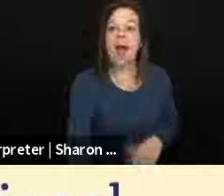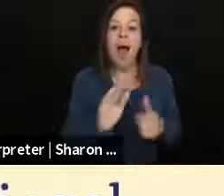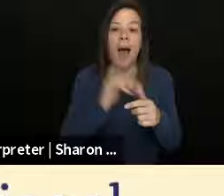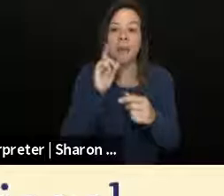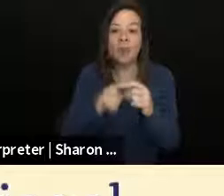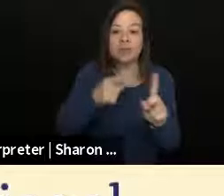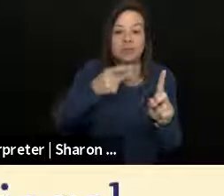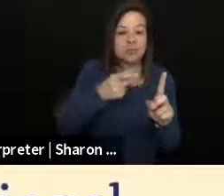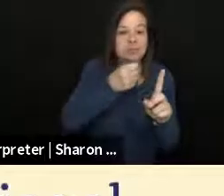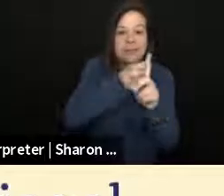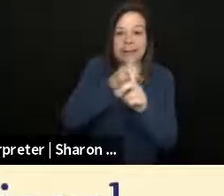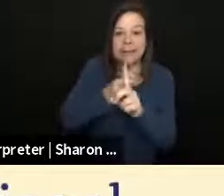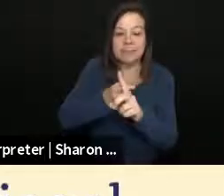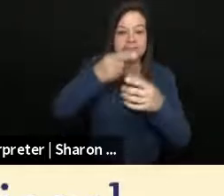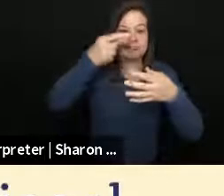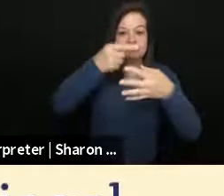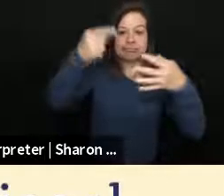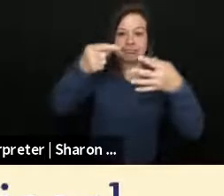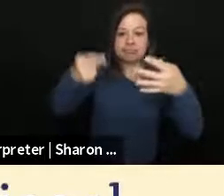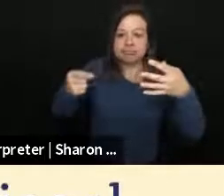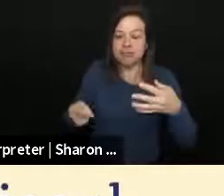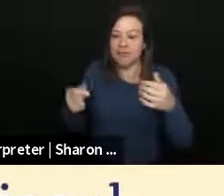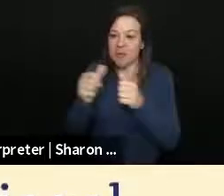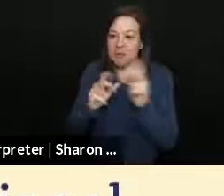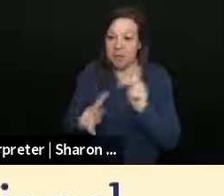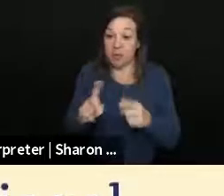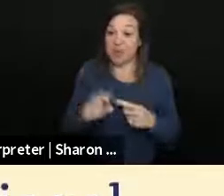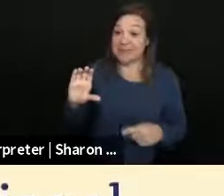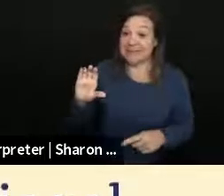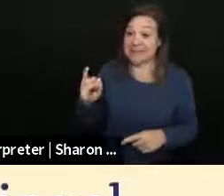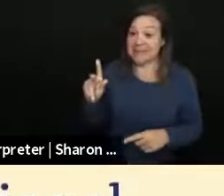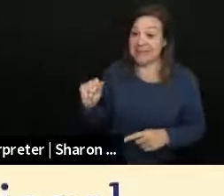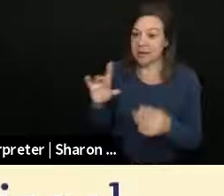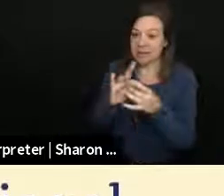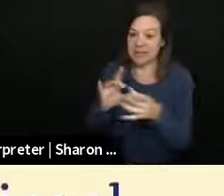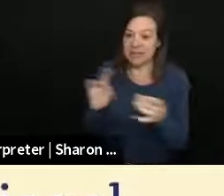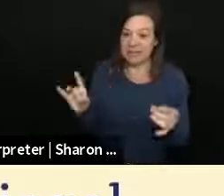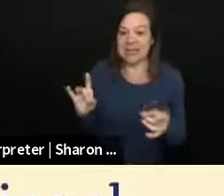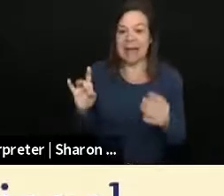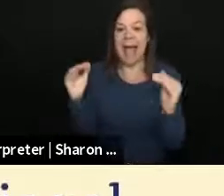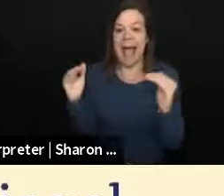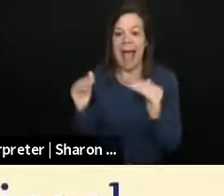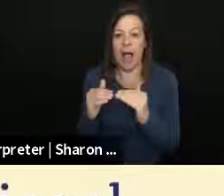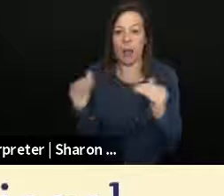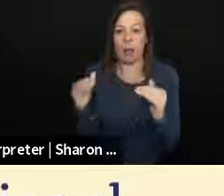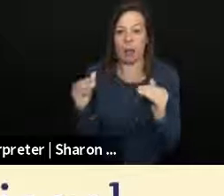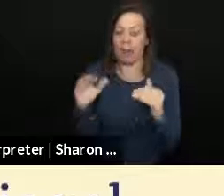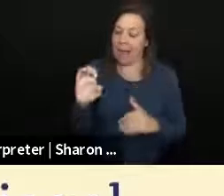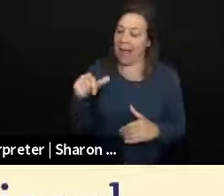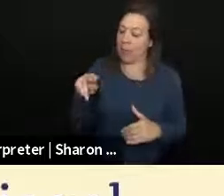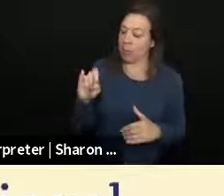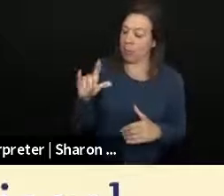points that each person has mentioned. From Celia, what we heard was that equitable and equivalent